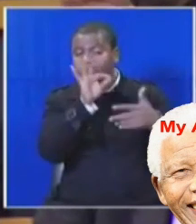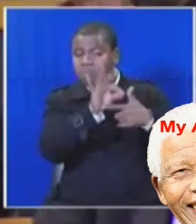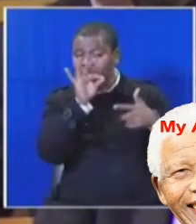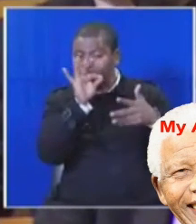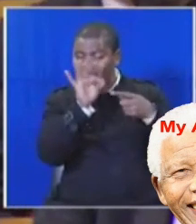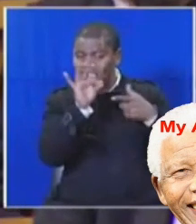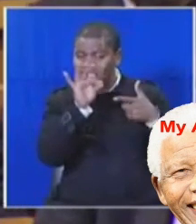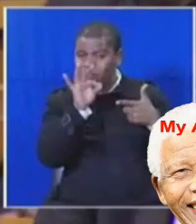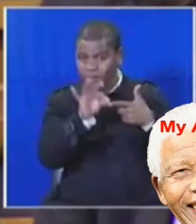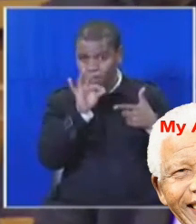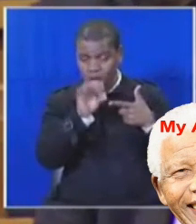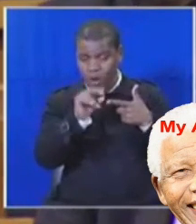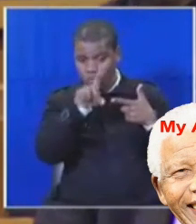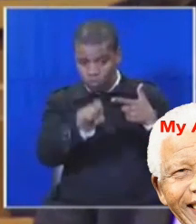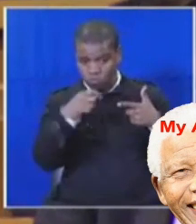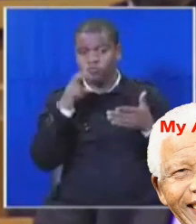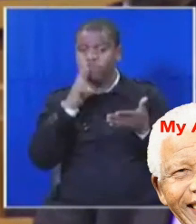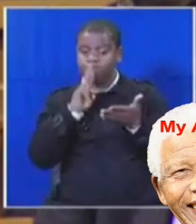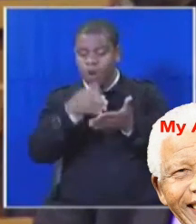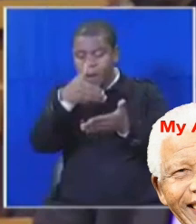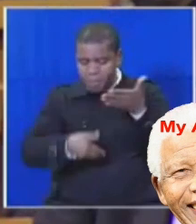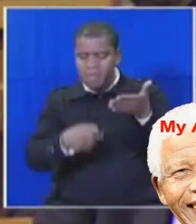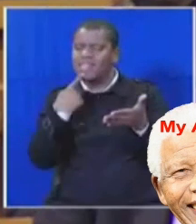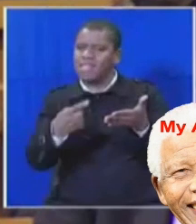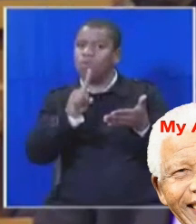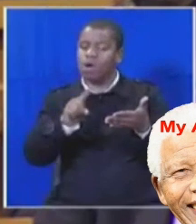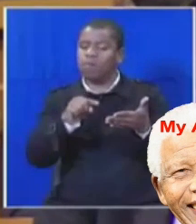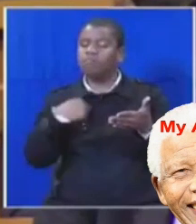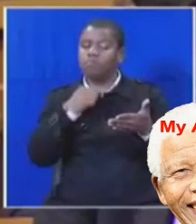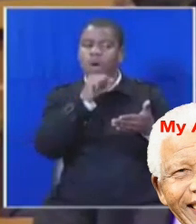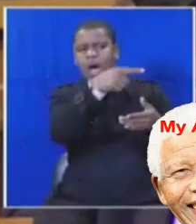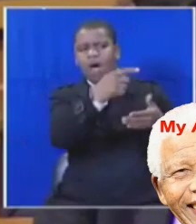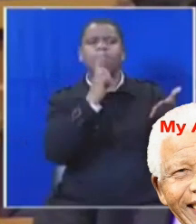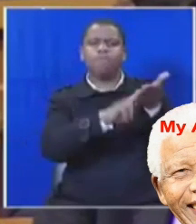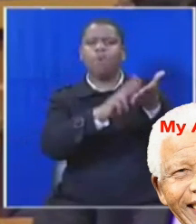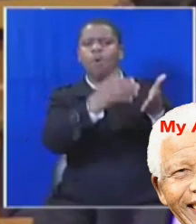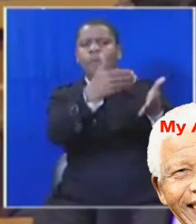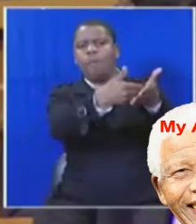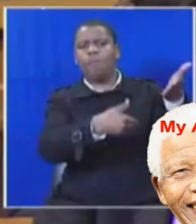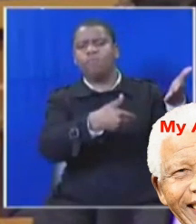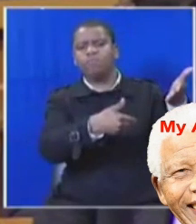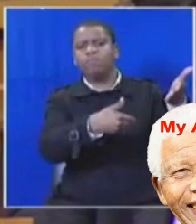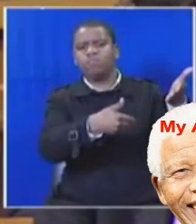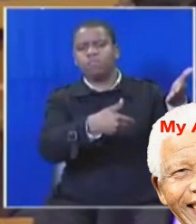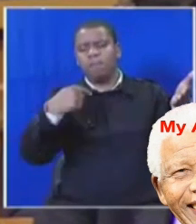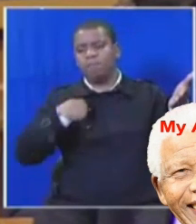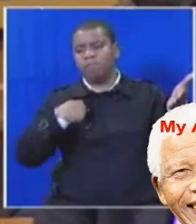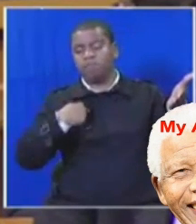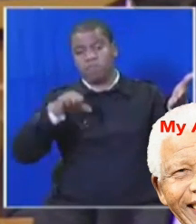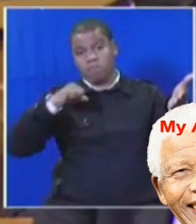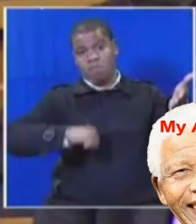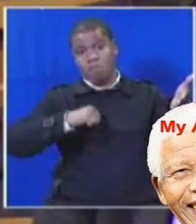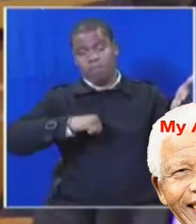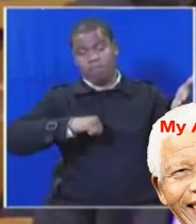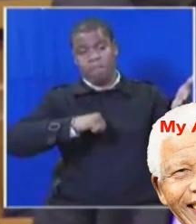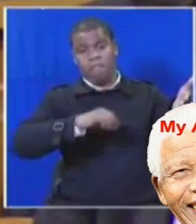please outline exactly what that report says and how it compares to other reports on ANC municipalities? He has not answered that,